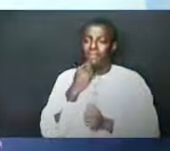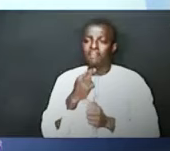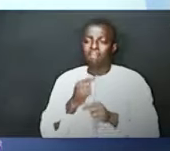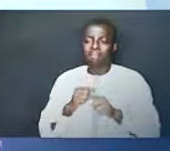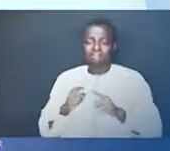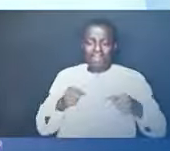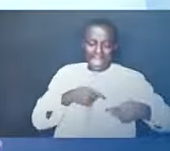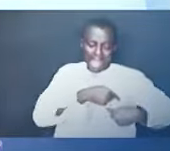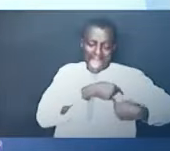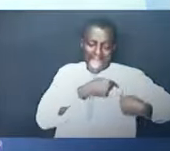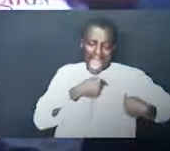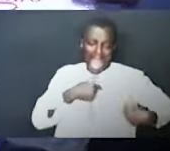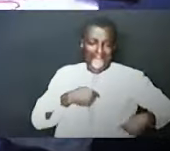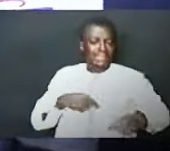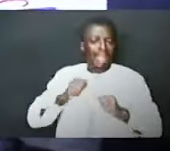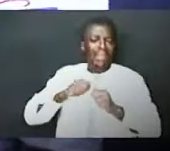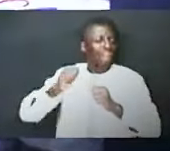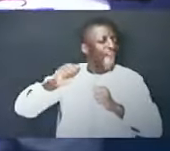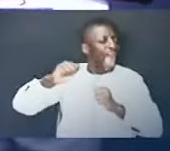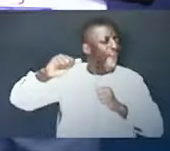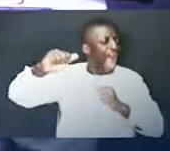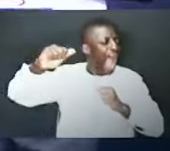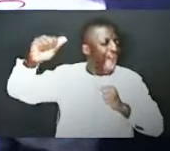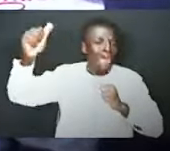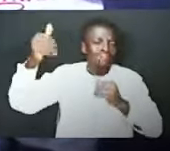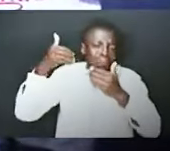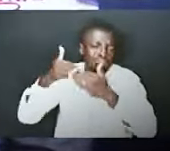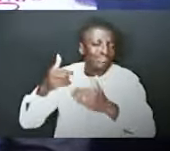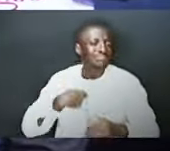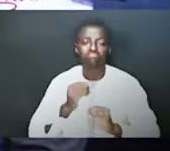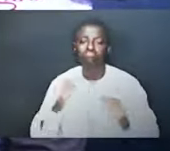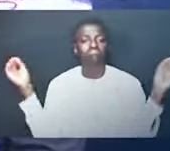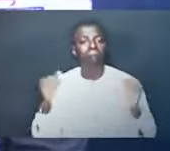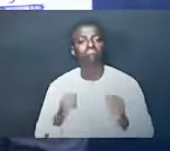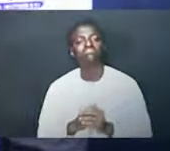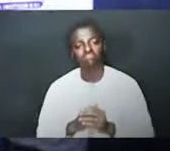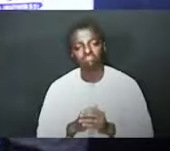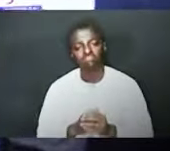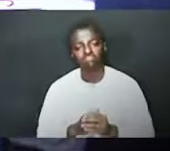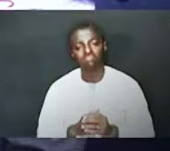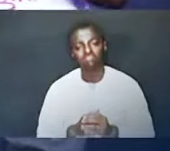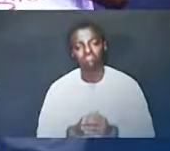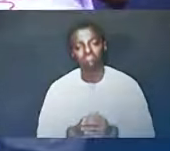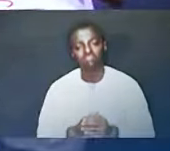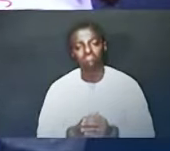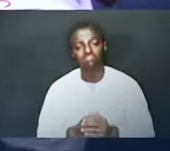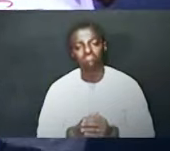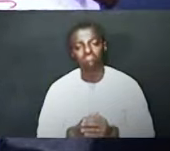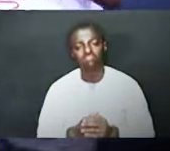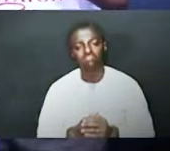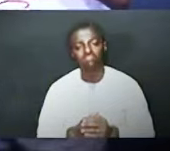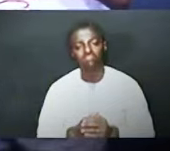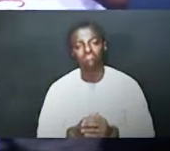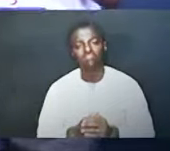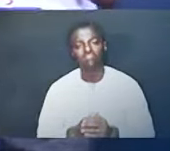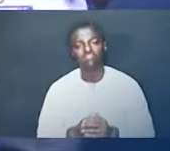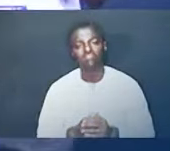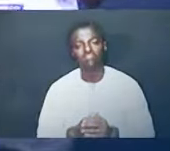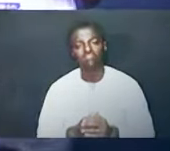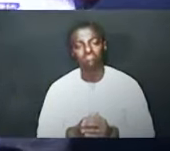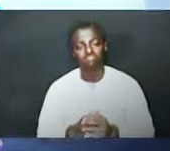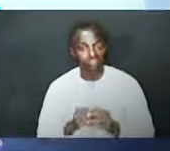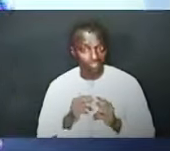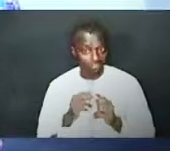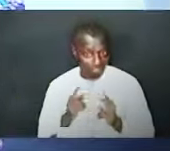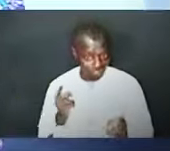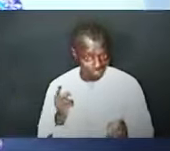from me. Many the one no fafa and a dimini na wa kuma dear a tree free me who call a chi chi chi chi chi chi. So